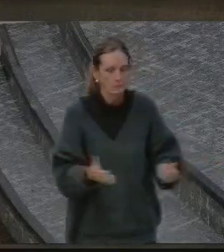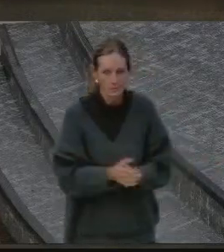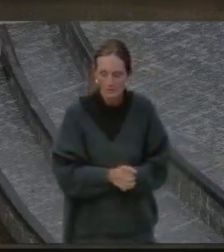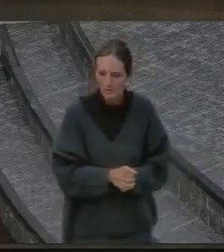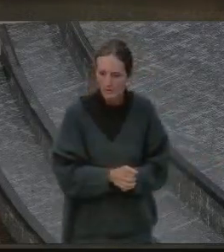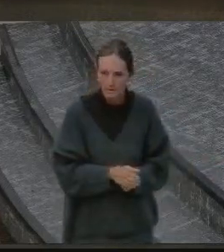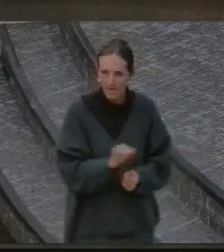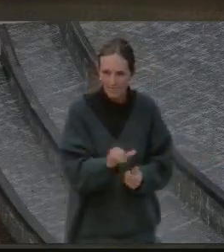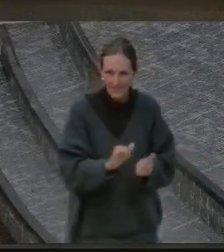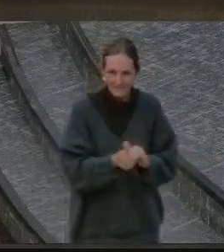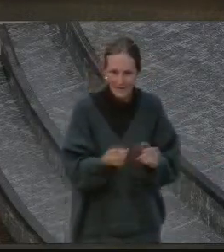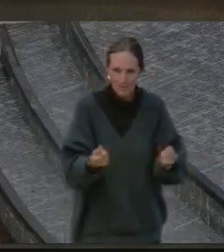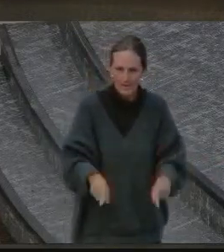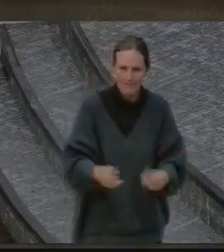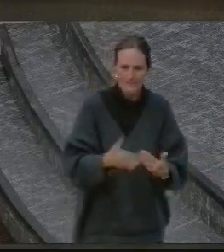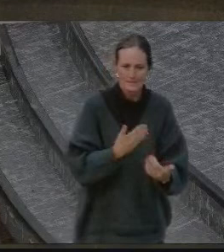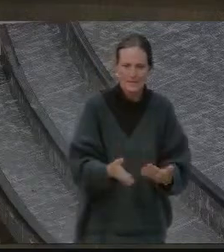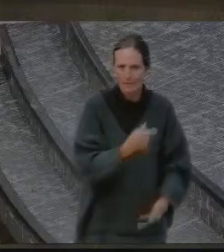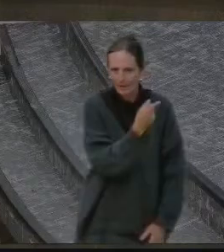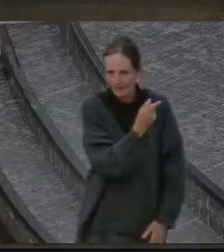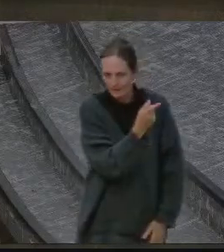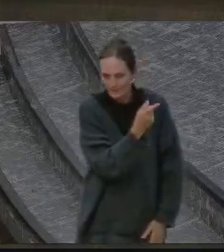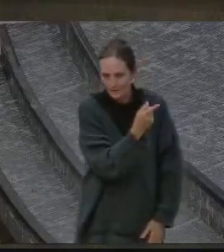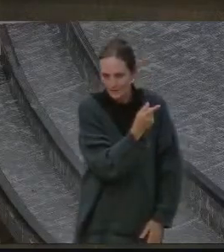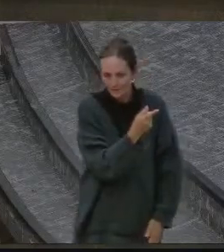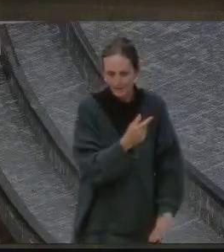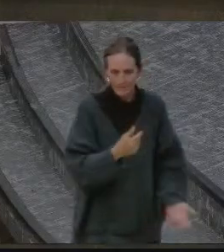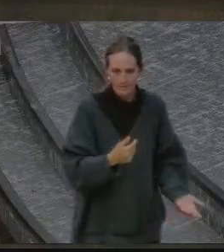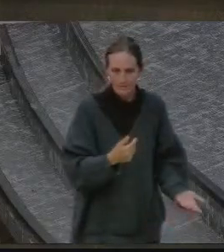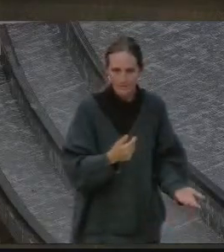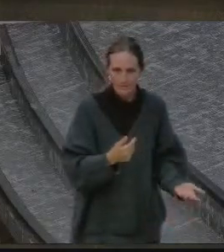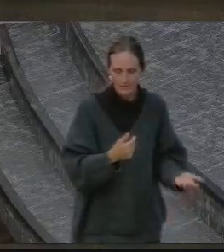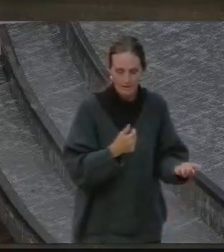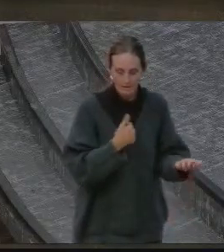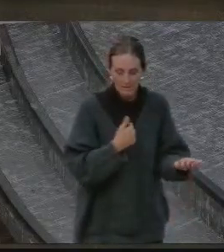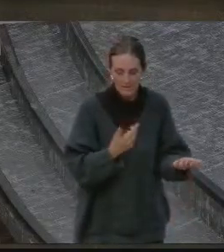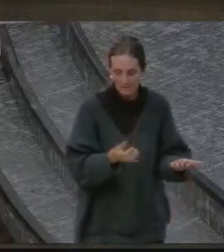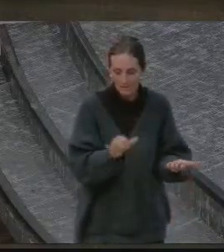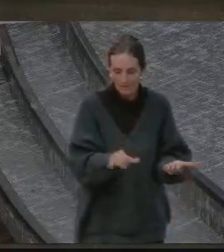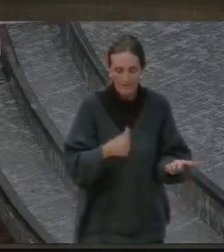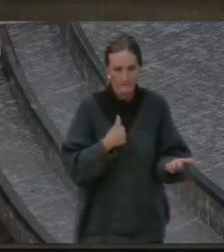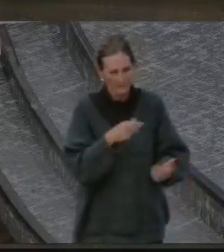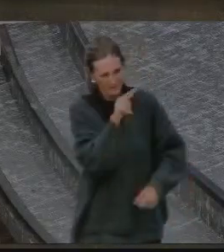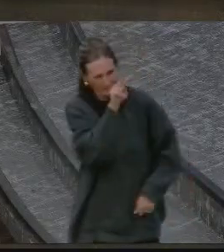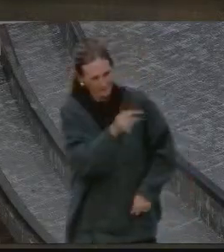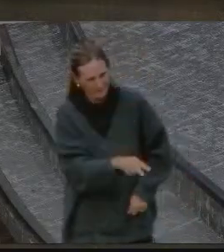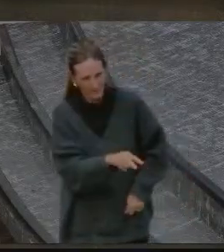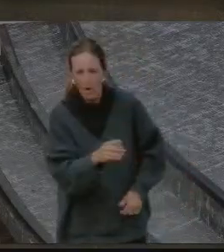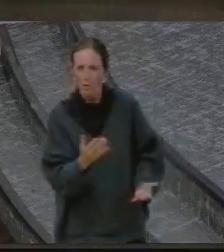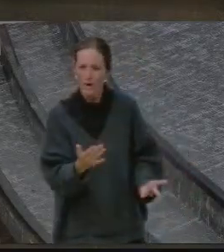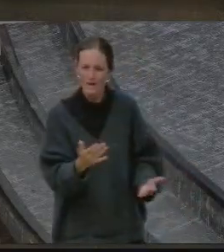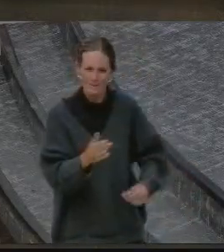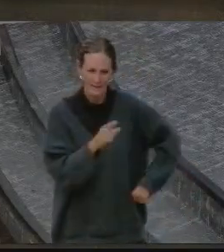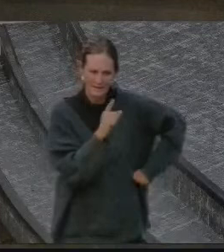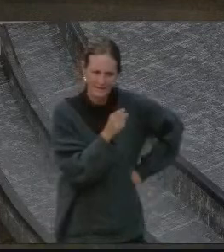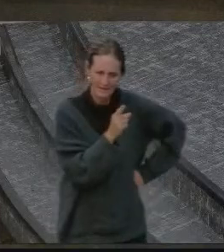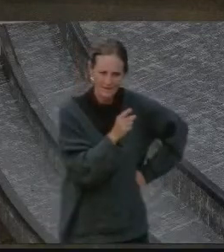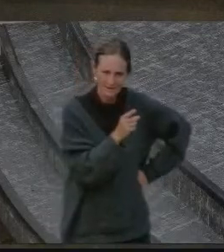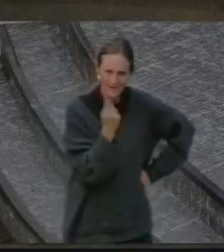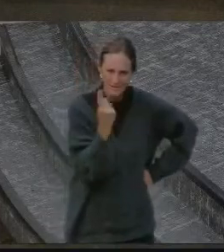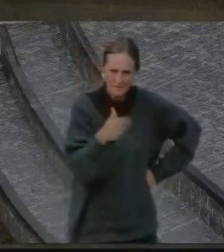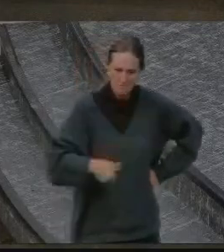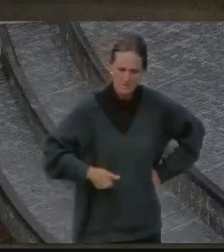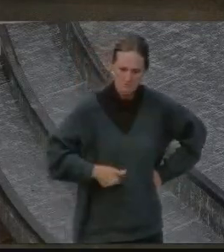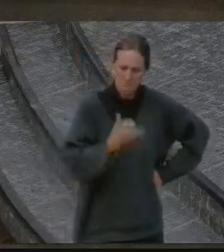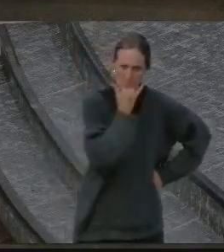done anyway. But then I had to go home and really look. I haven't talked to anybody. That was me. I'm like, wait a minute, this is not sitting right with me. And it